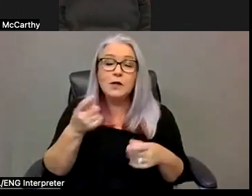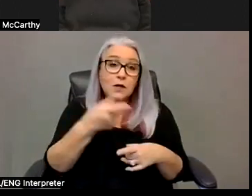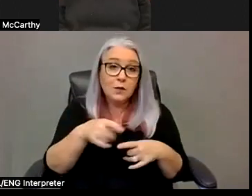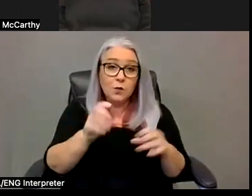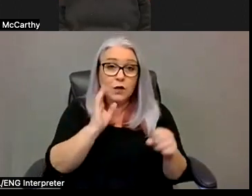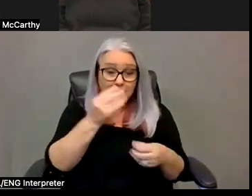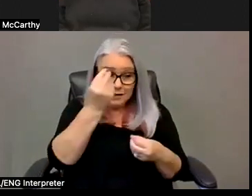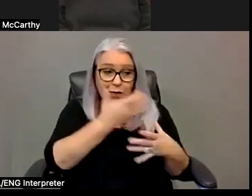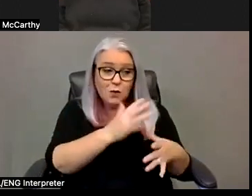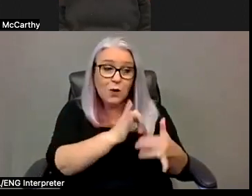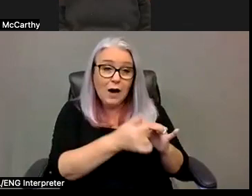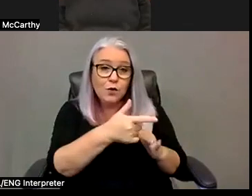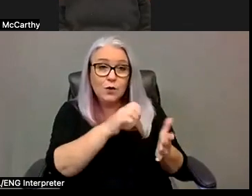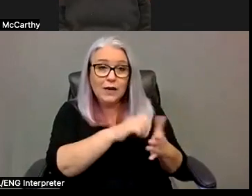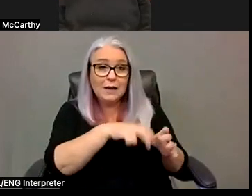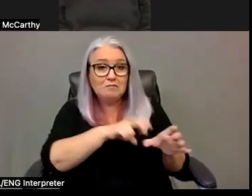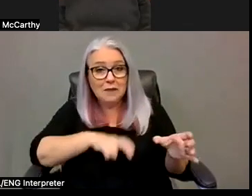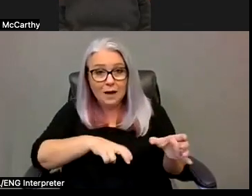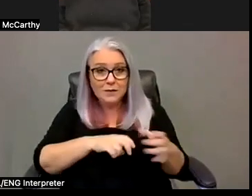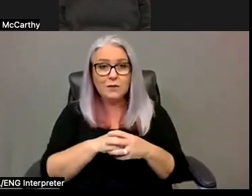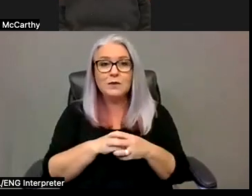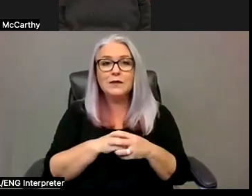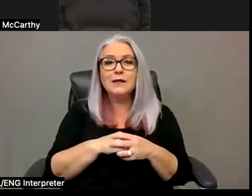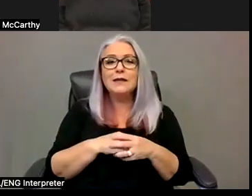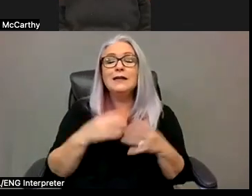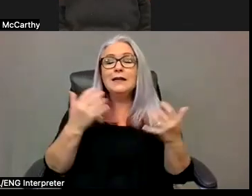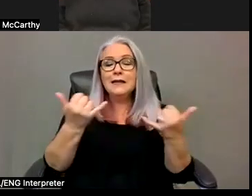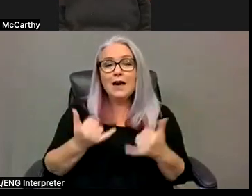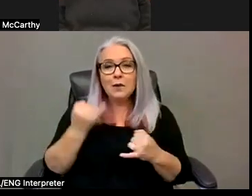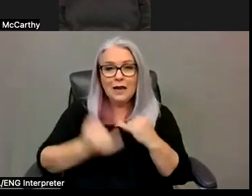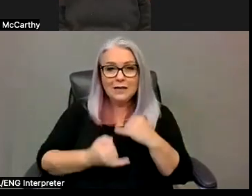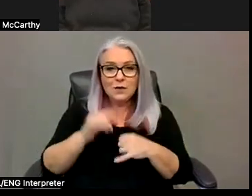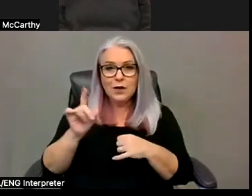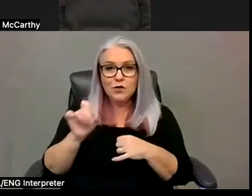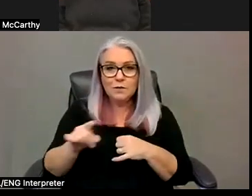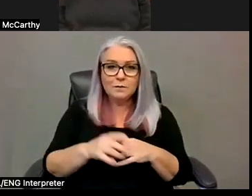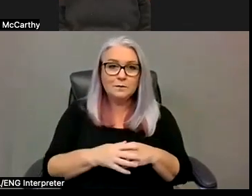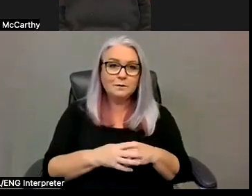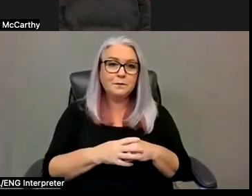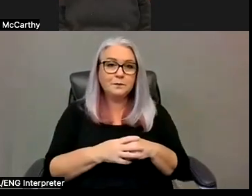That's time. We are now going to go to the last question for the evening.